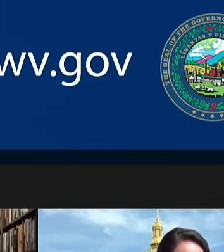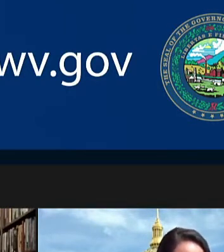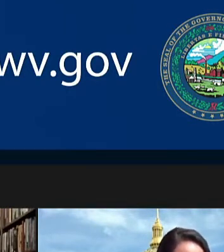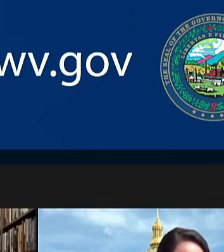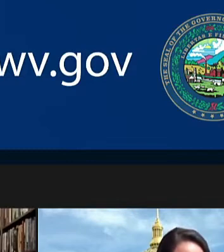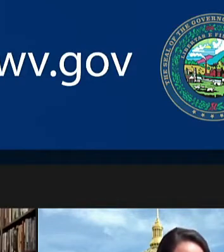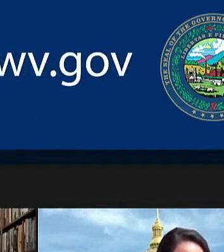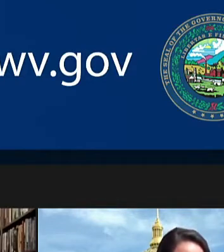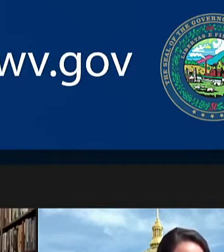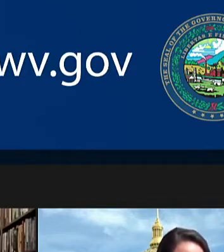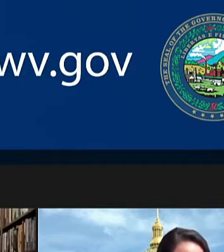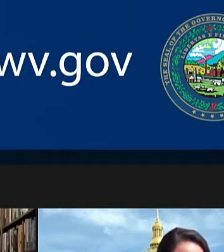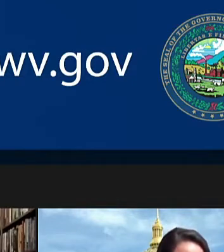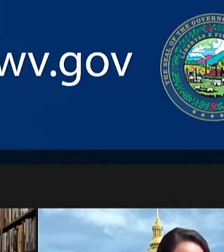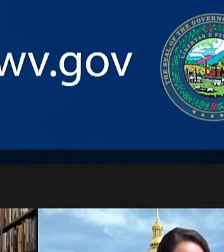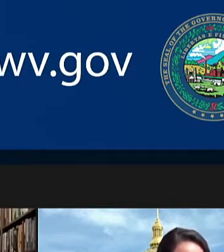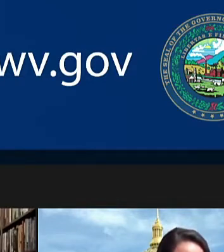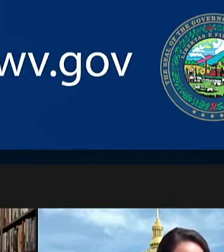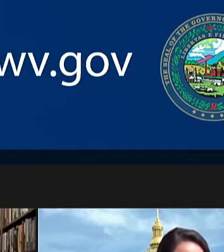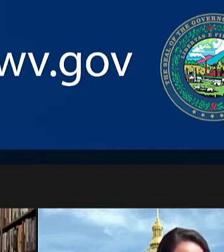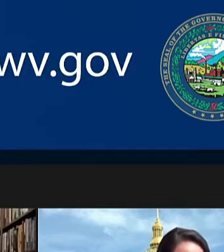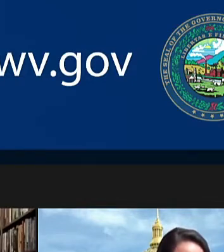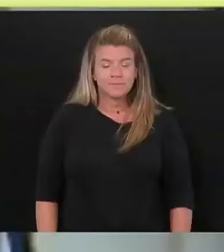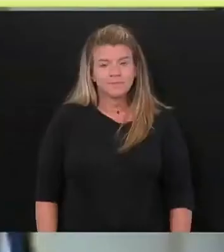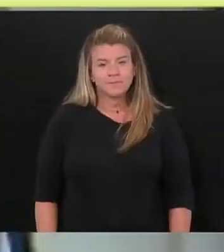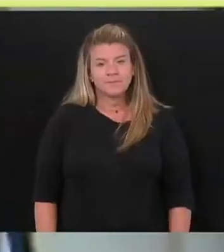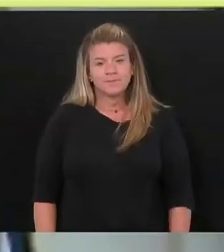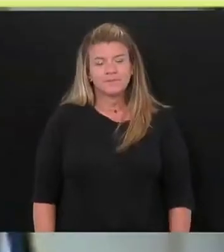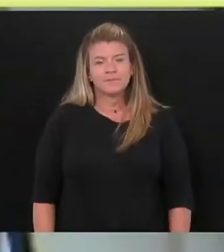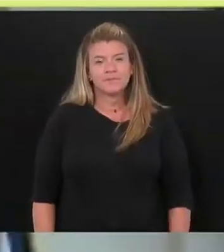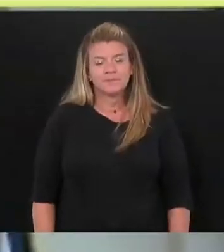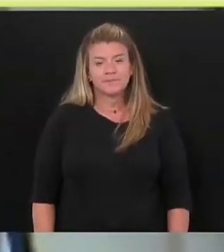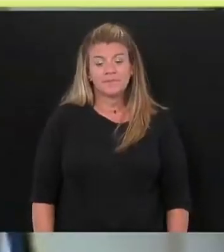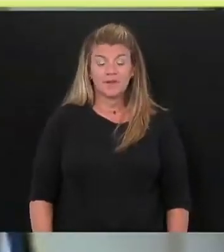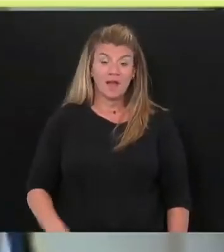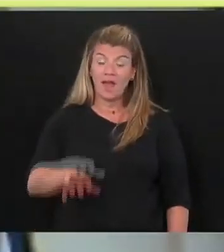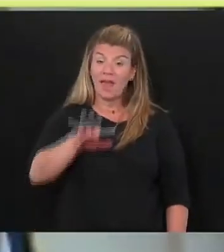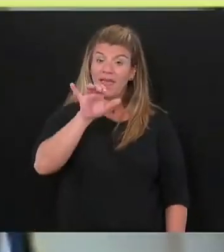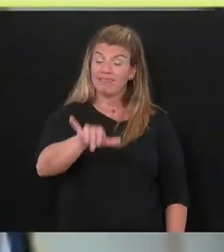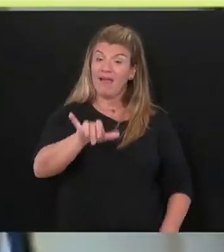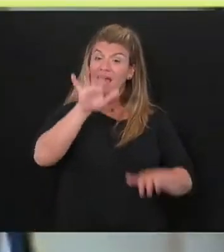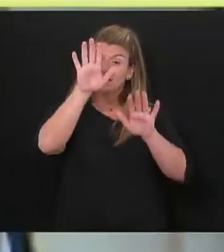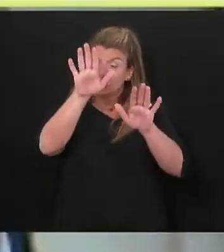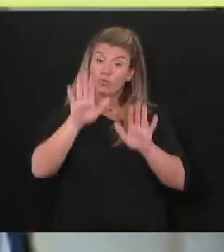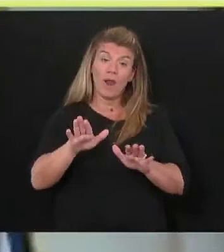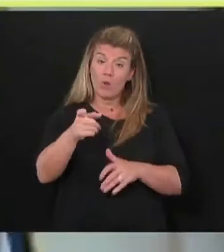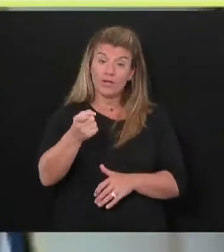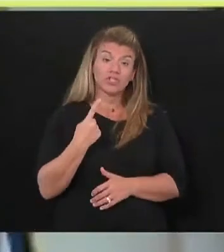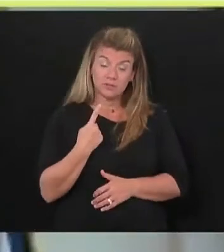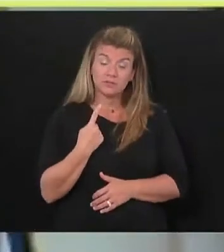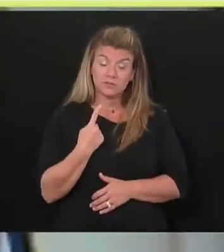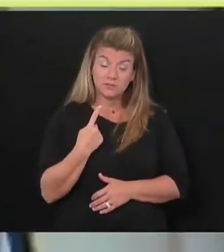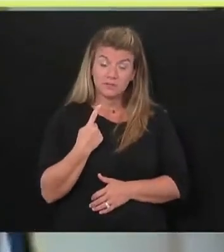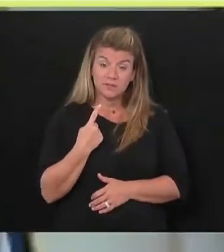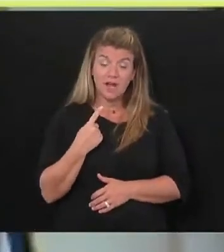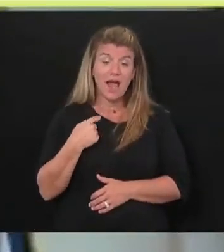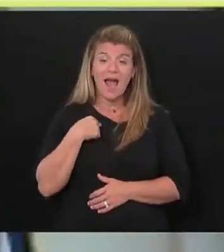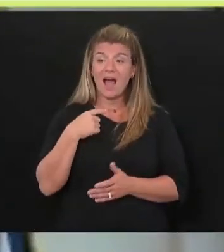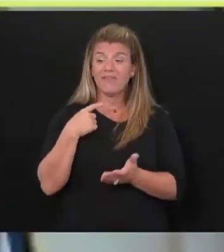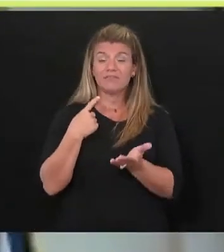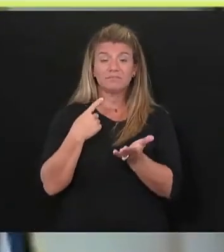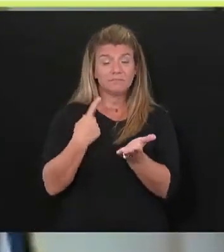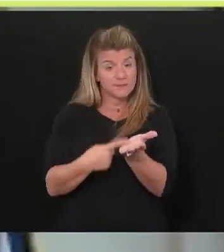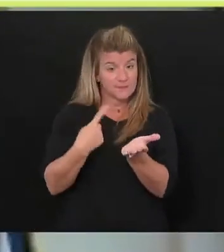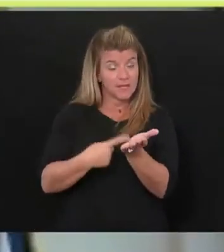please. Yes, Governor, thank you. That's a great question, Amanda. I've talked before